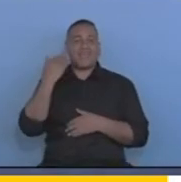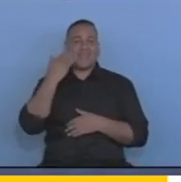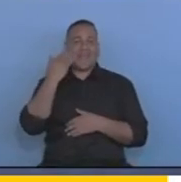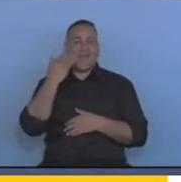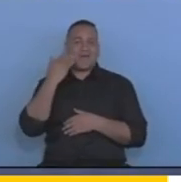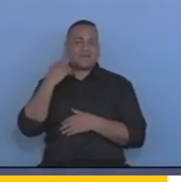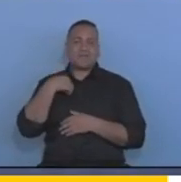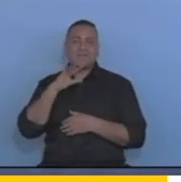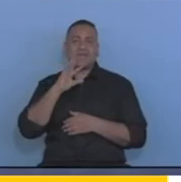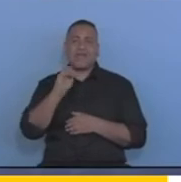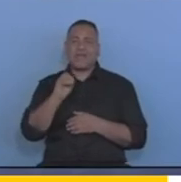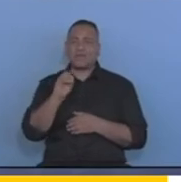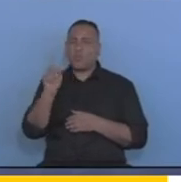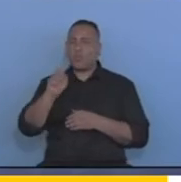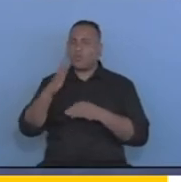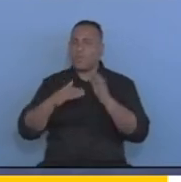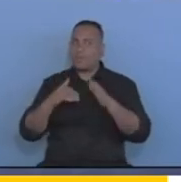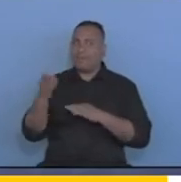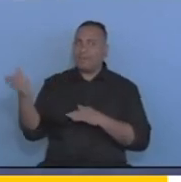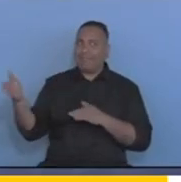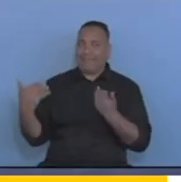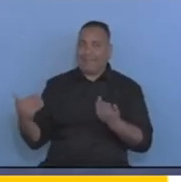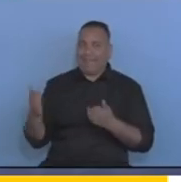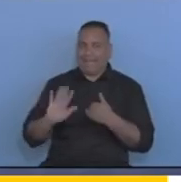but you're definitely manufacturing